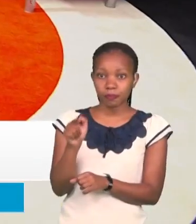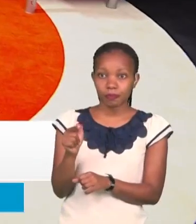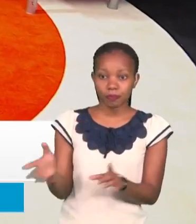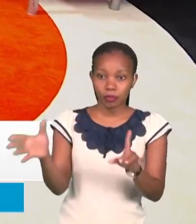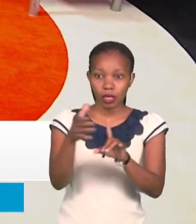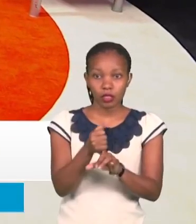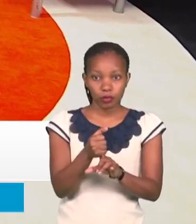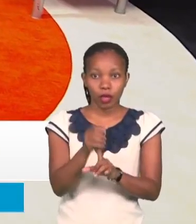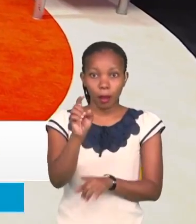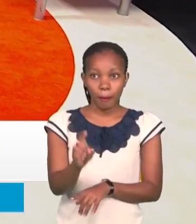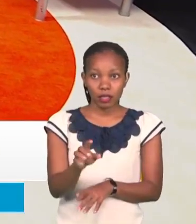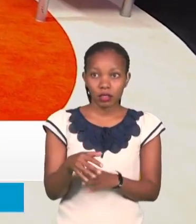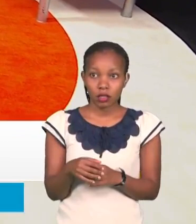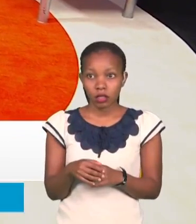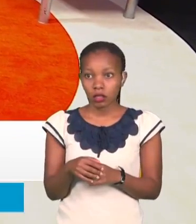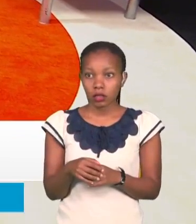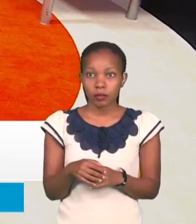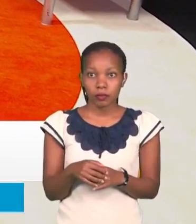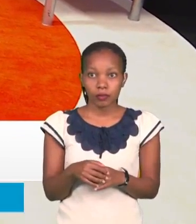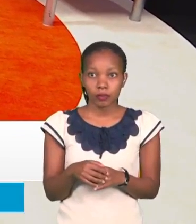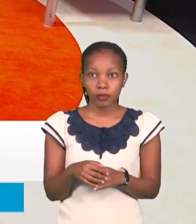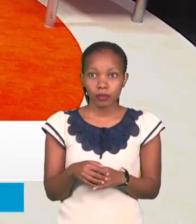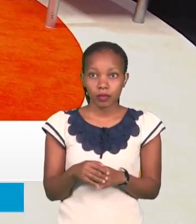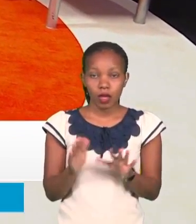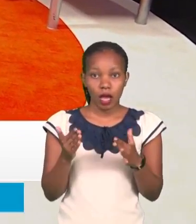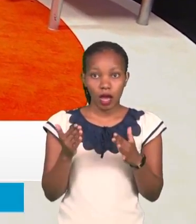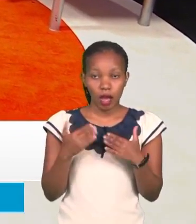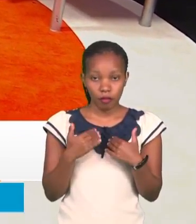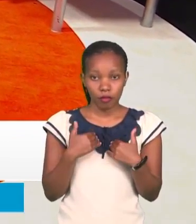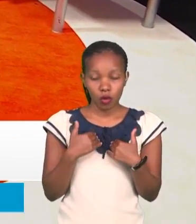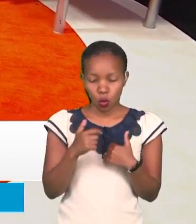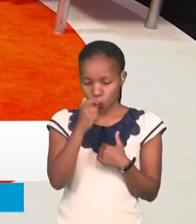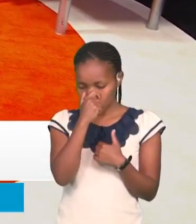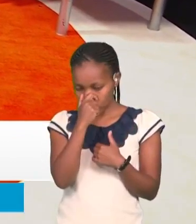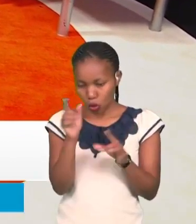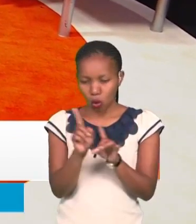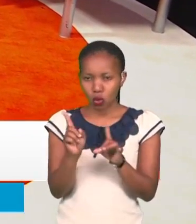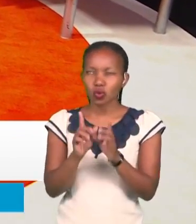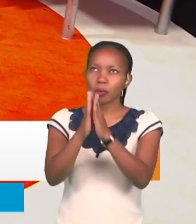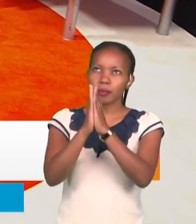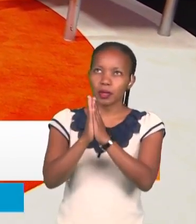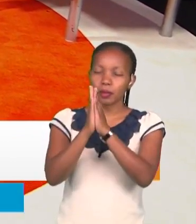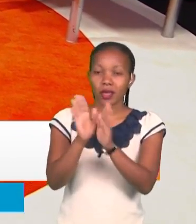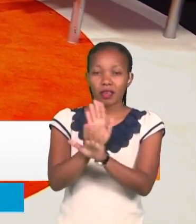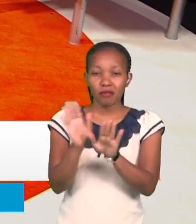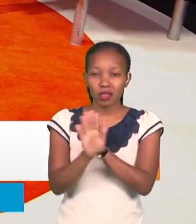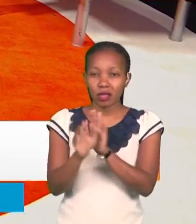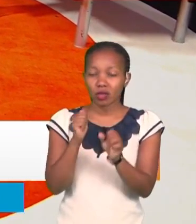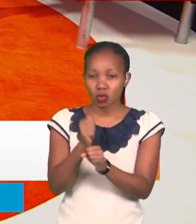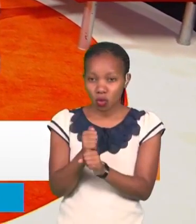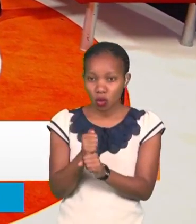realized. Yeah. So we really have wished, hoped, and prayed that in all that we are doing, we'll be able to